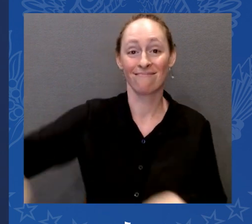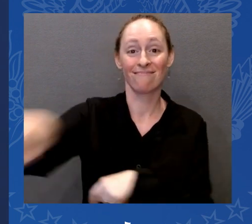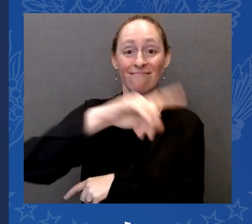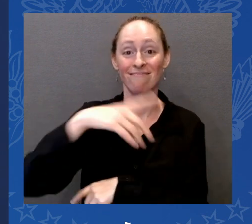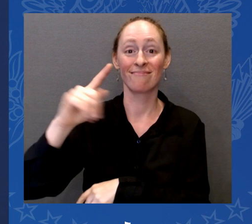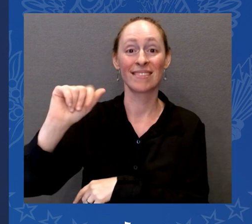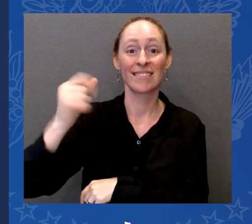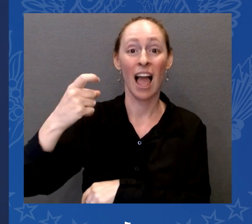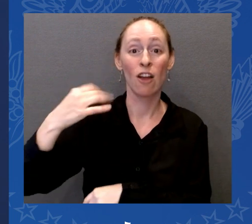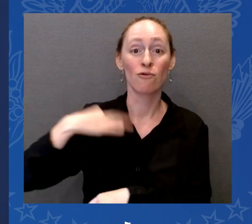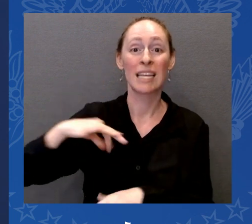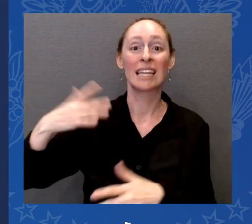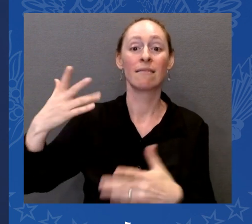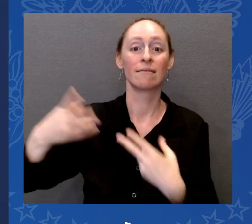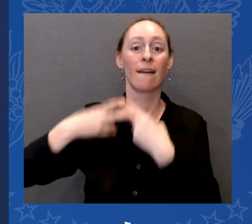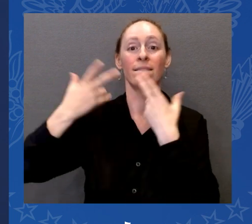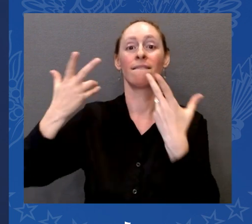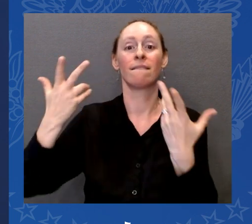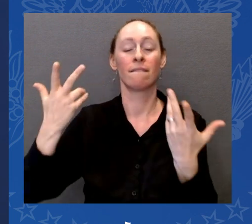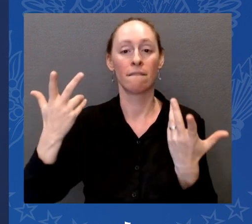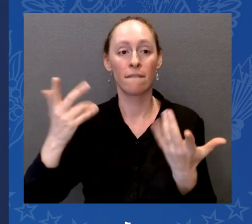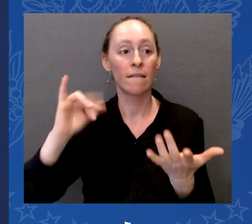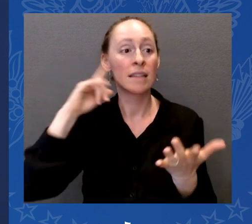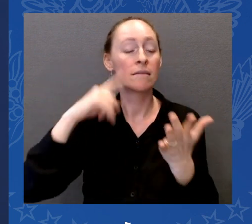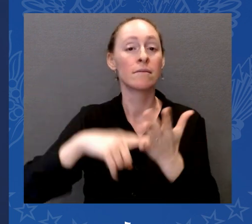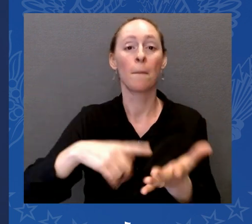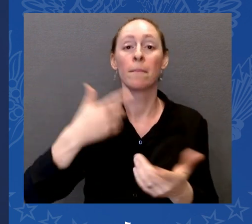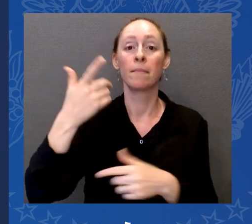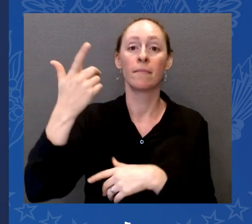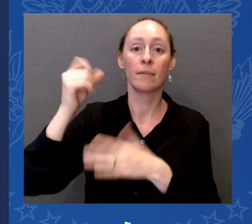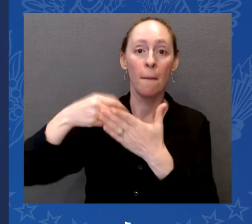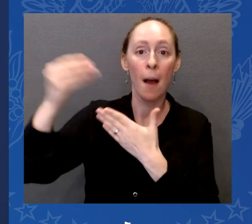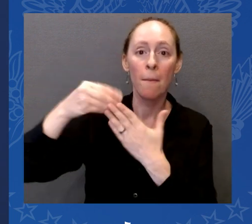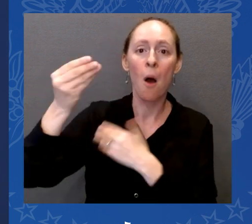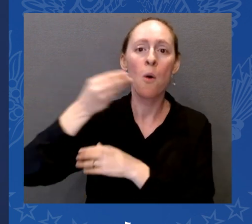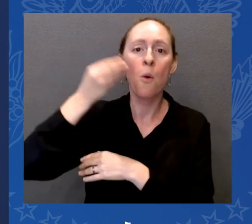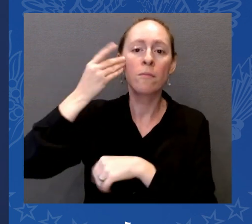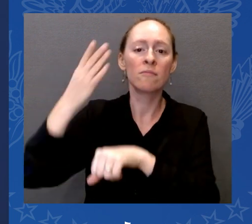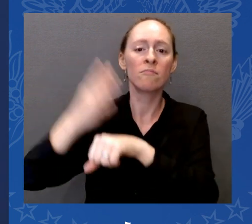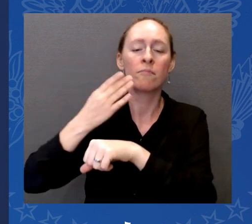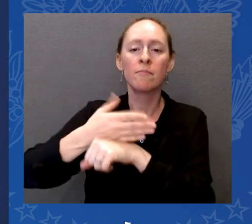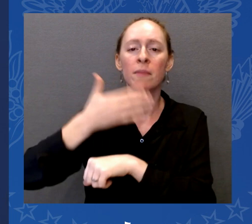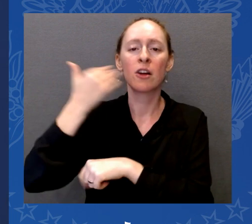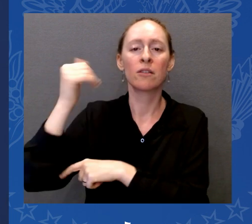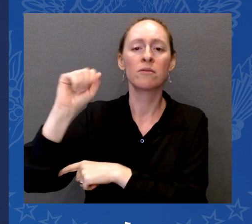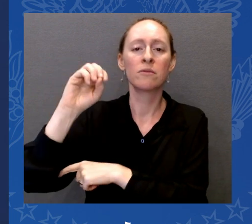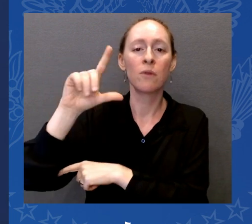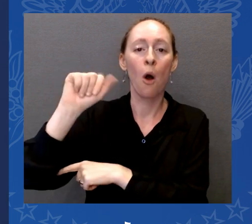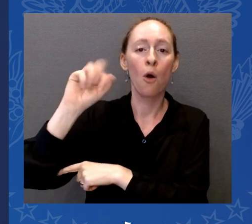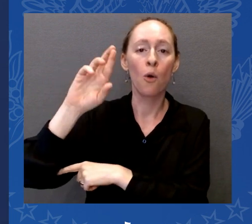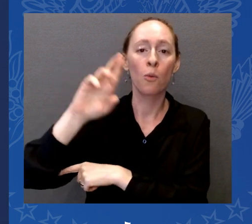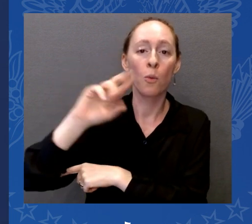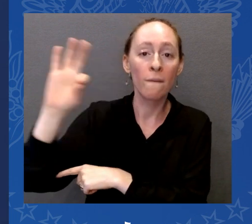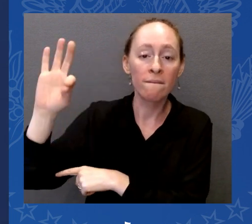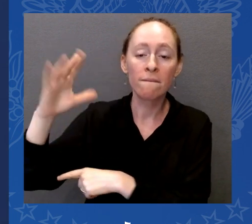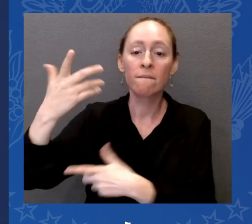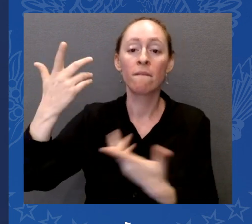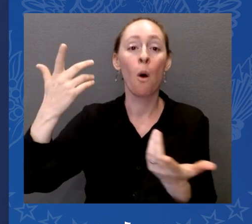them buy an electric vehicle, weatherize their home. Things that are going to save, it's estimated by the utility companies, an average